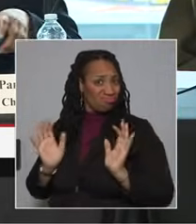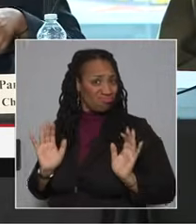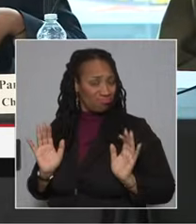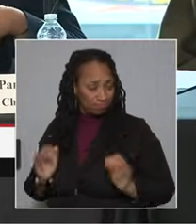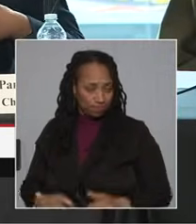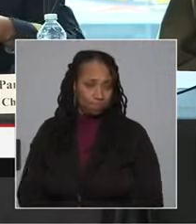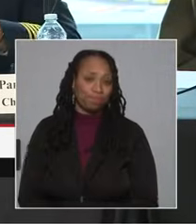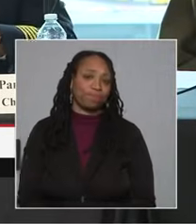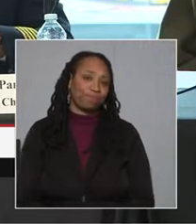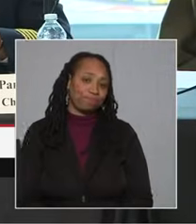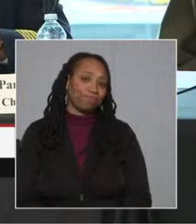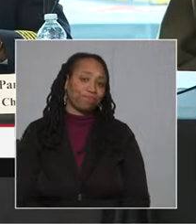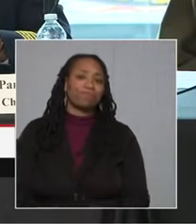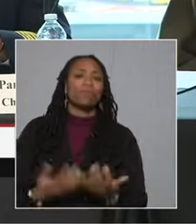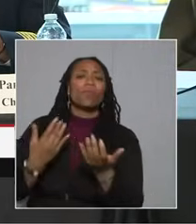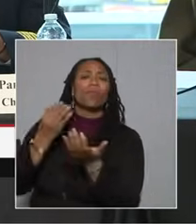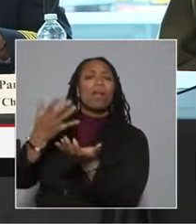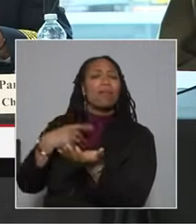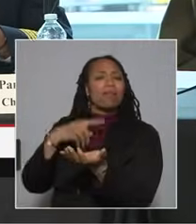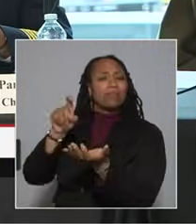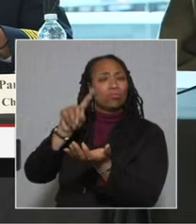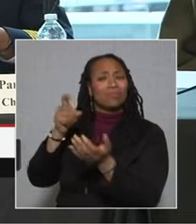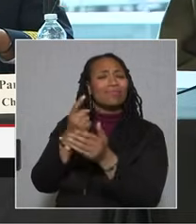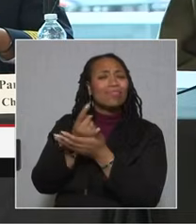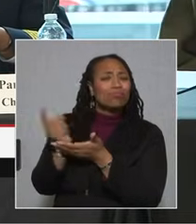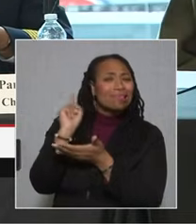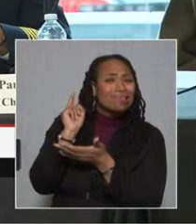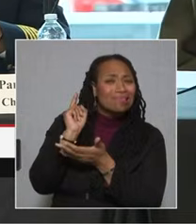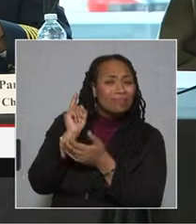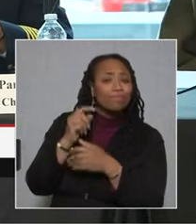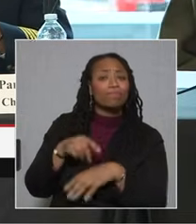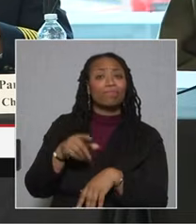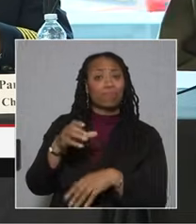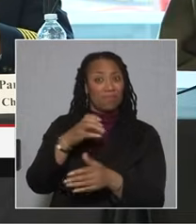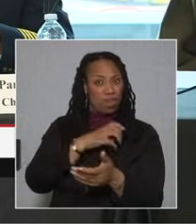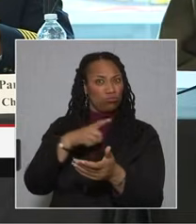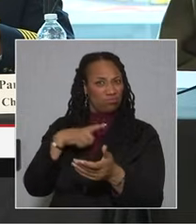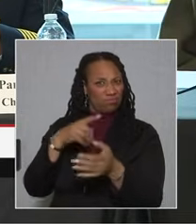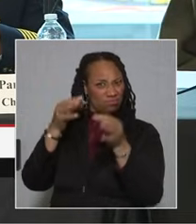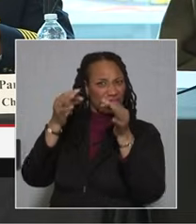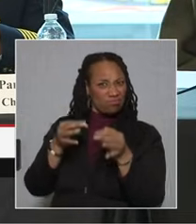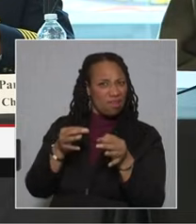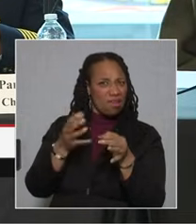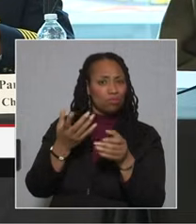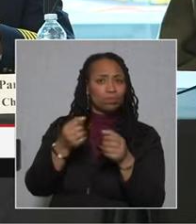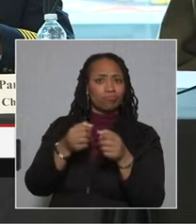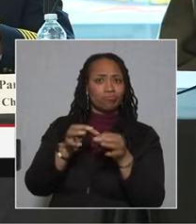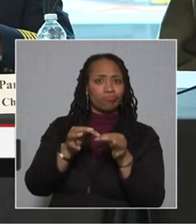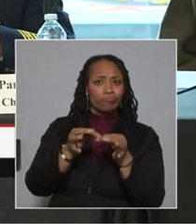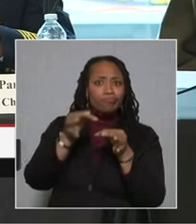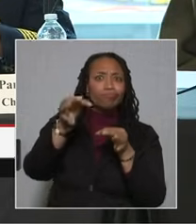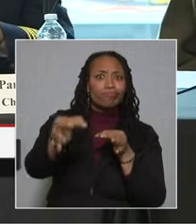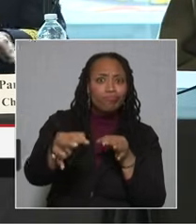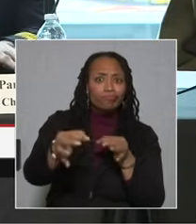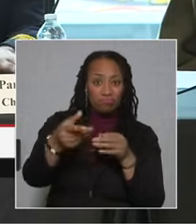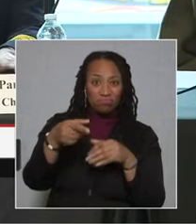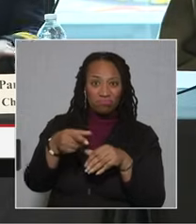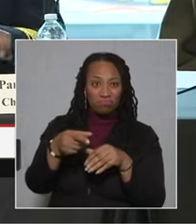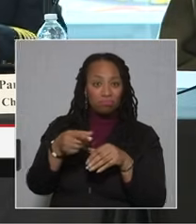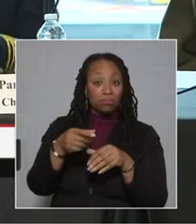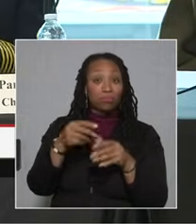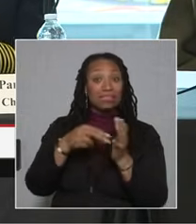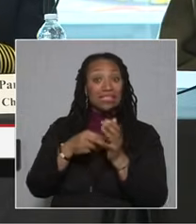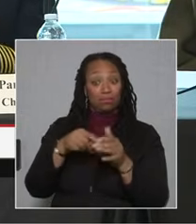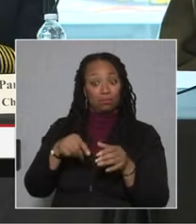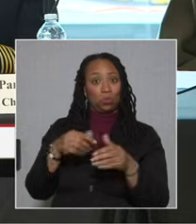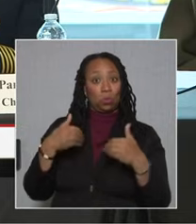the juvenile emergency curfew, it was my understanding that they wanted to see some budget priorities